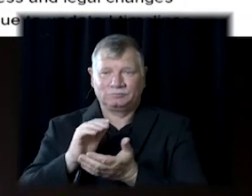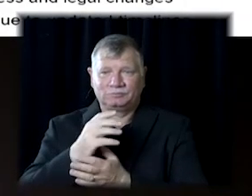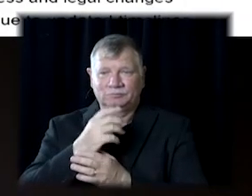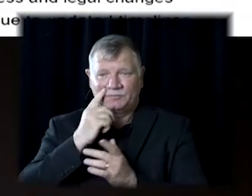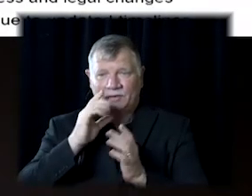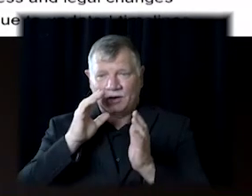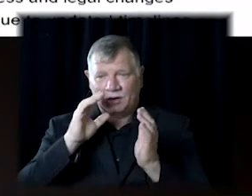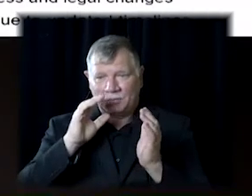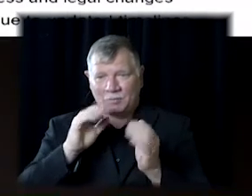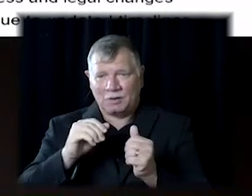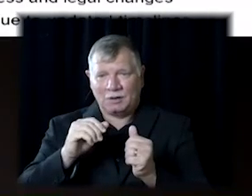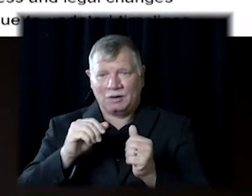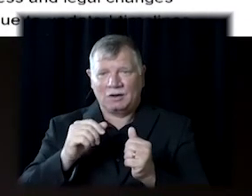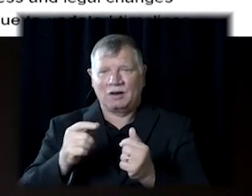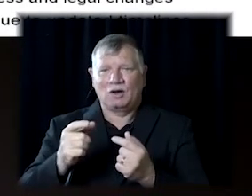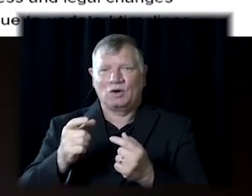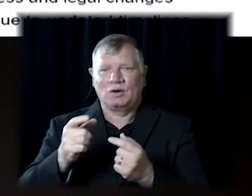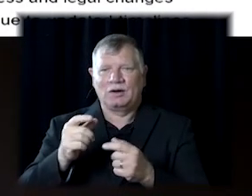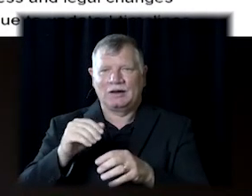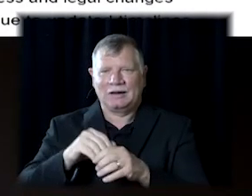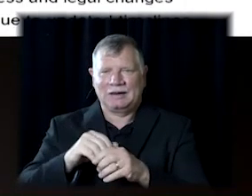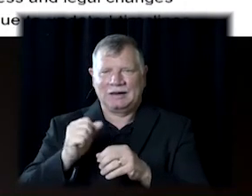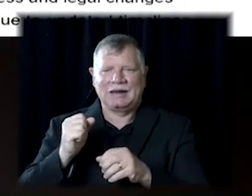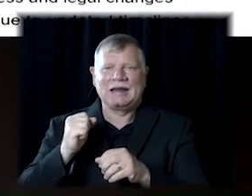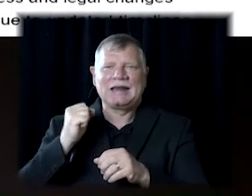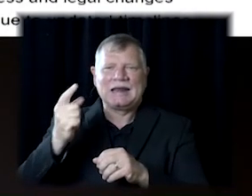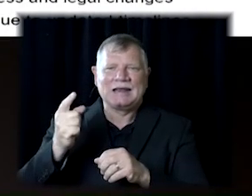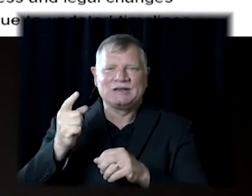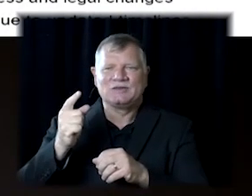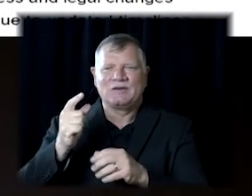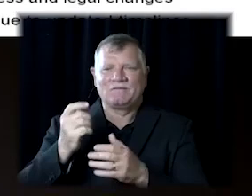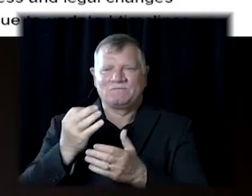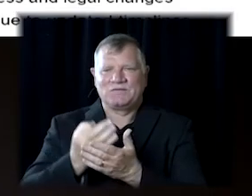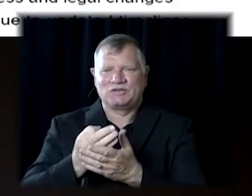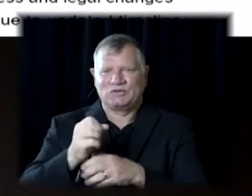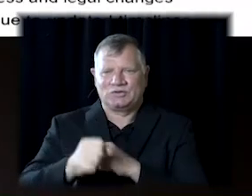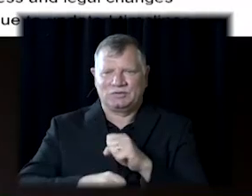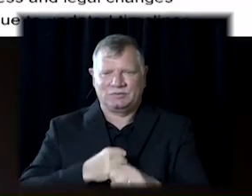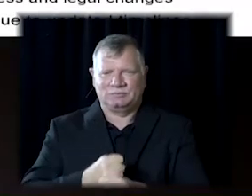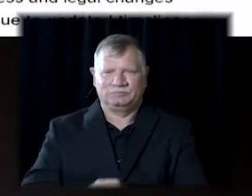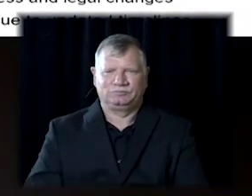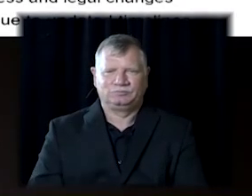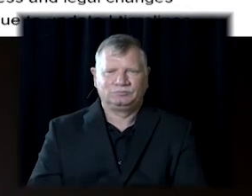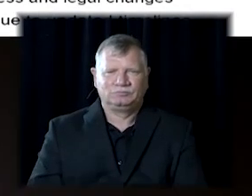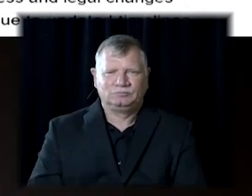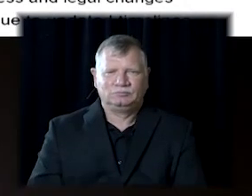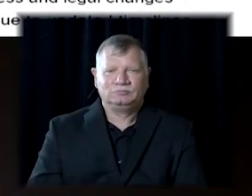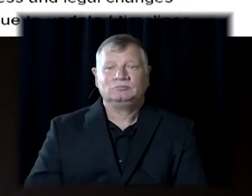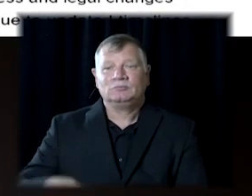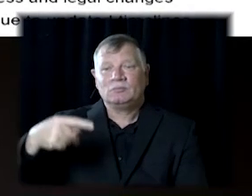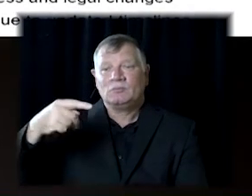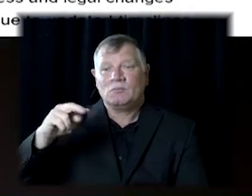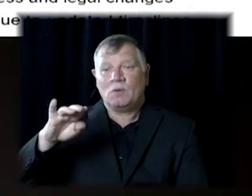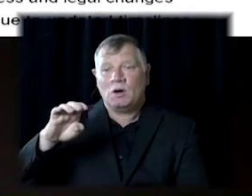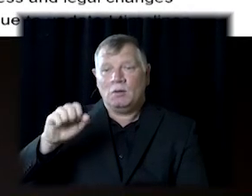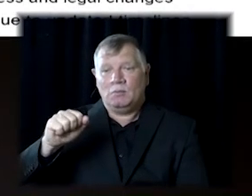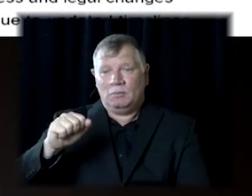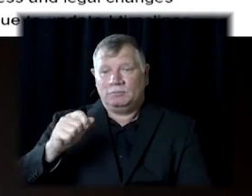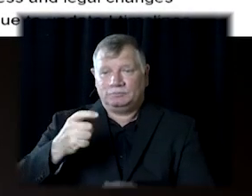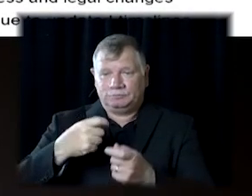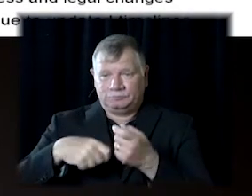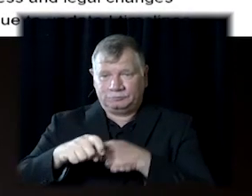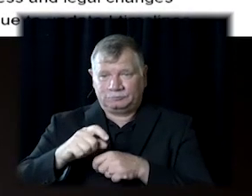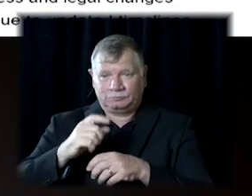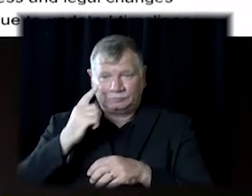expectation of progress to come in the next fiscal year. Finally, the transformation of PREPA has an updated timeline, and the